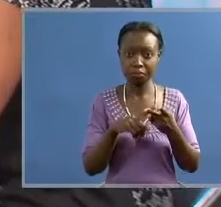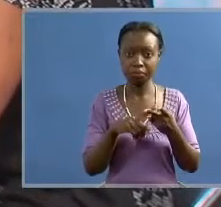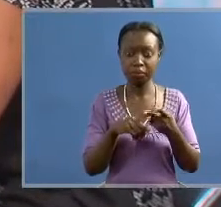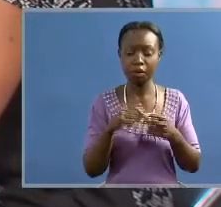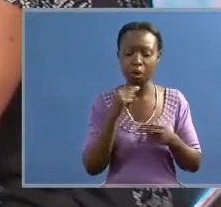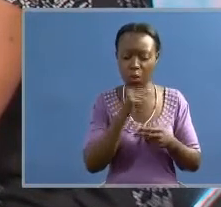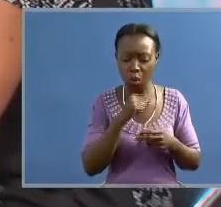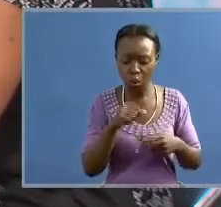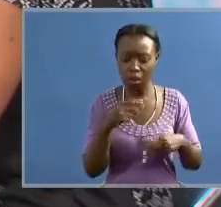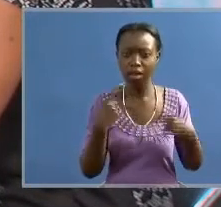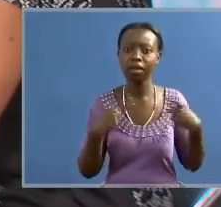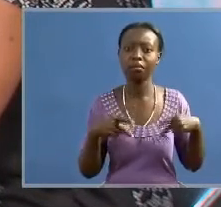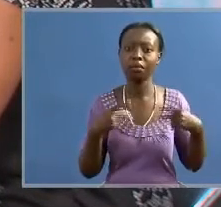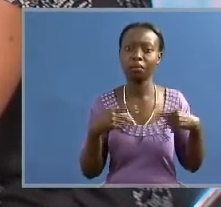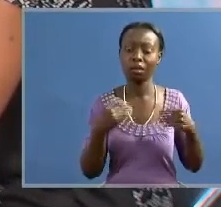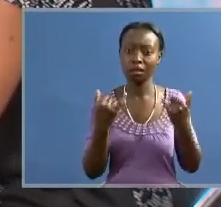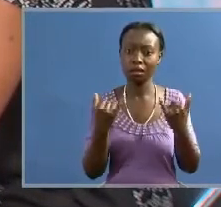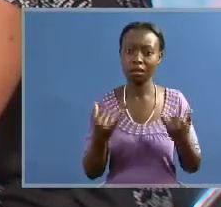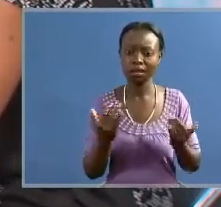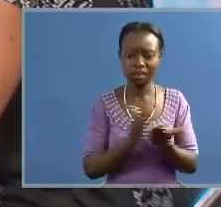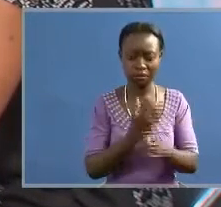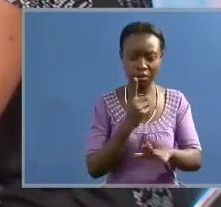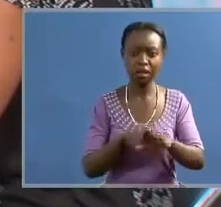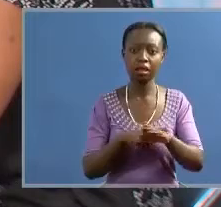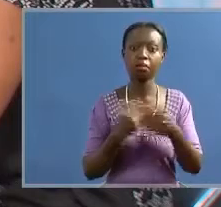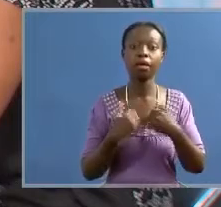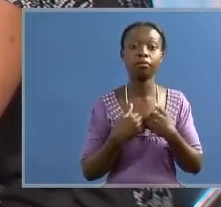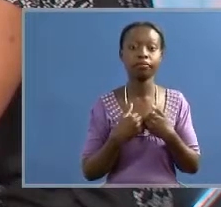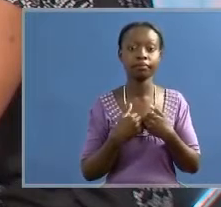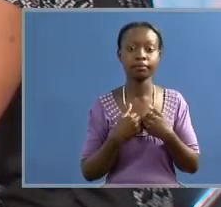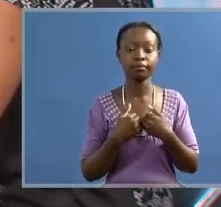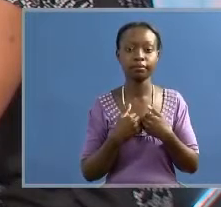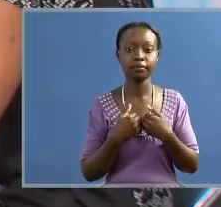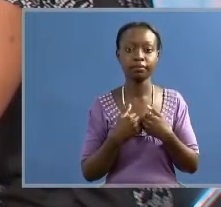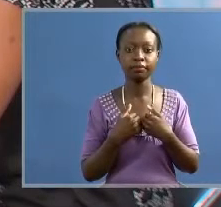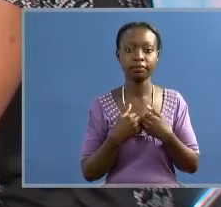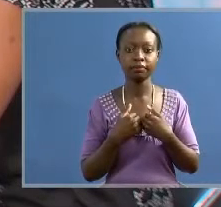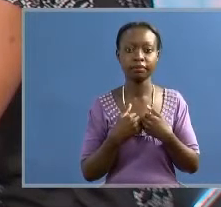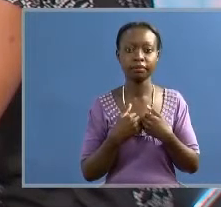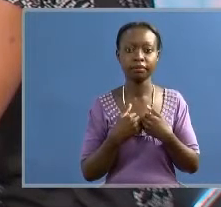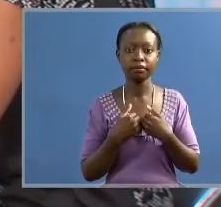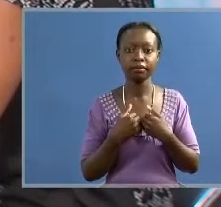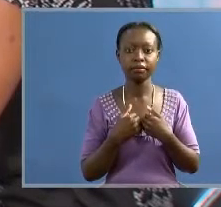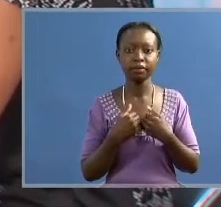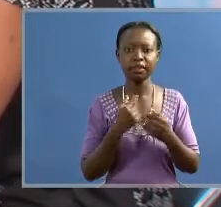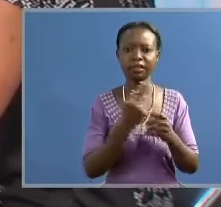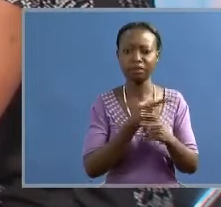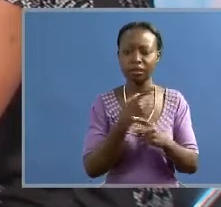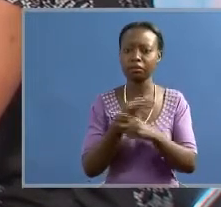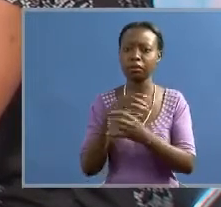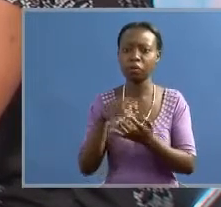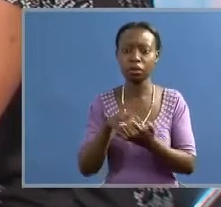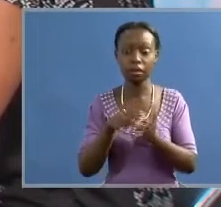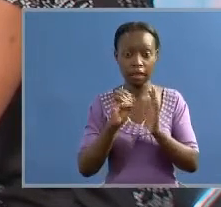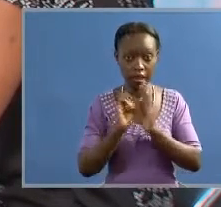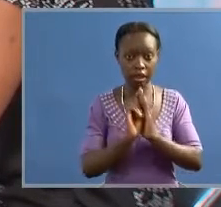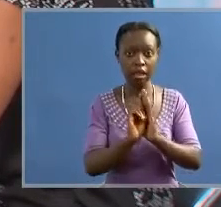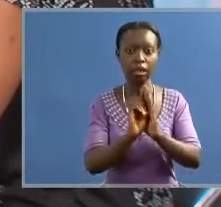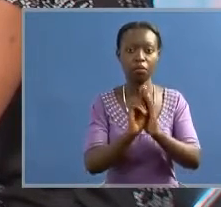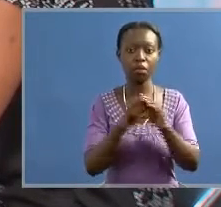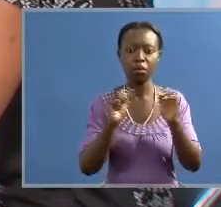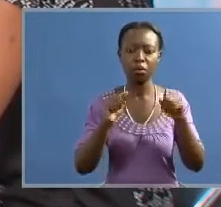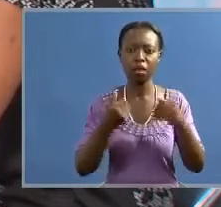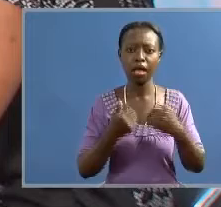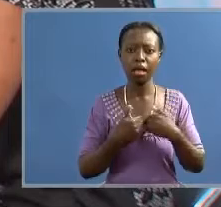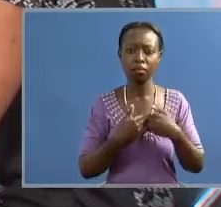elderly people normally also sometimes have underlying conditions. For instance, they may have a